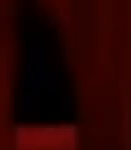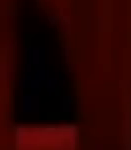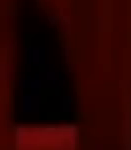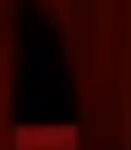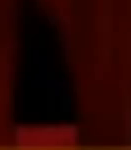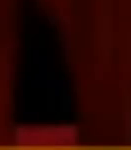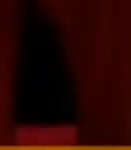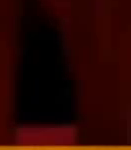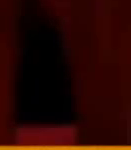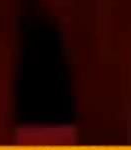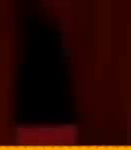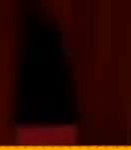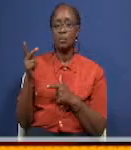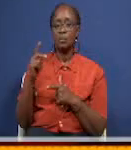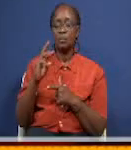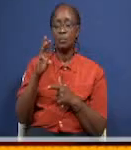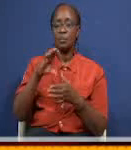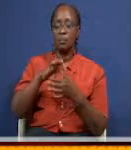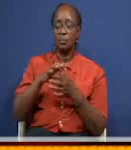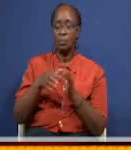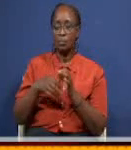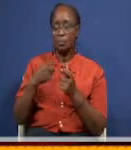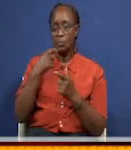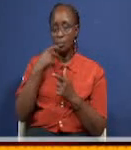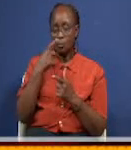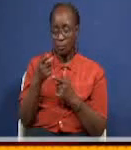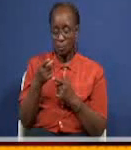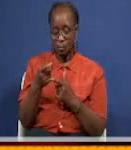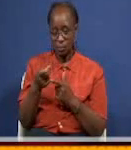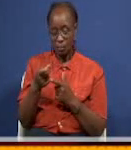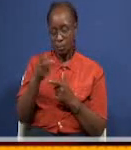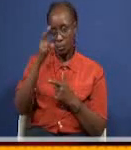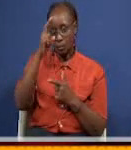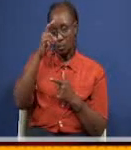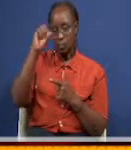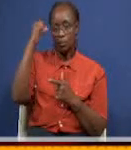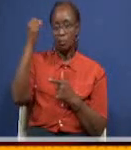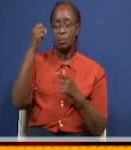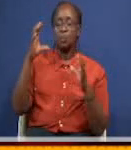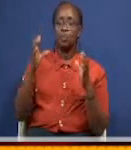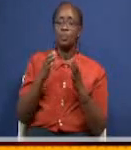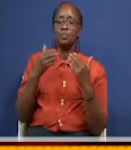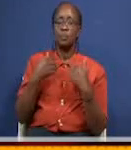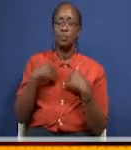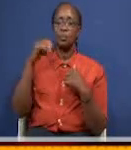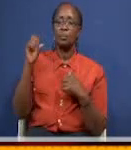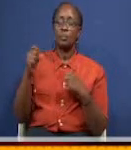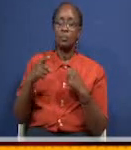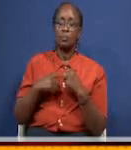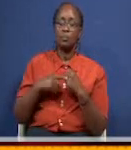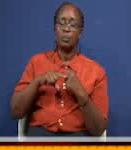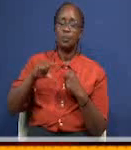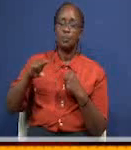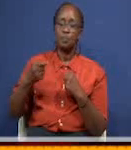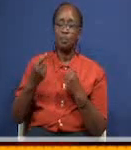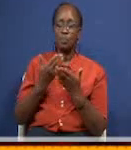of Kenya was a corporation, as you have been told, or if it was a political party, then we would have 56 million